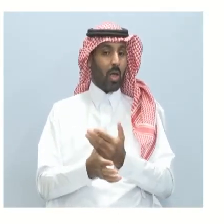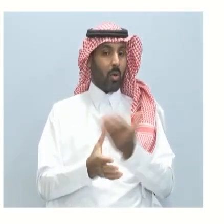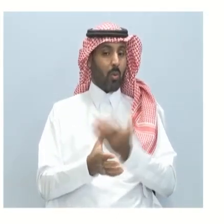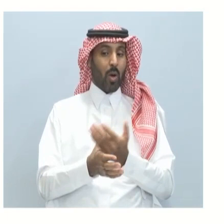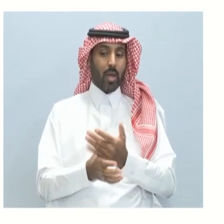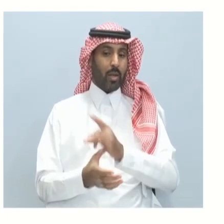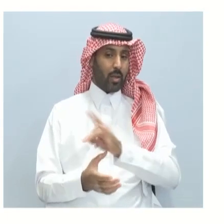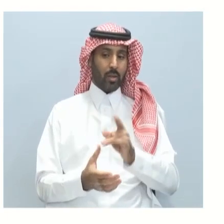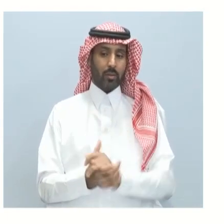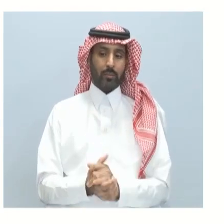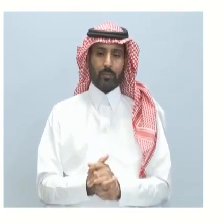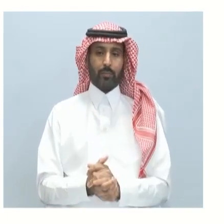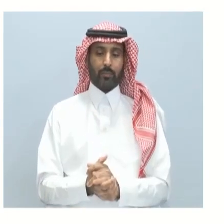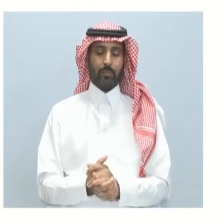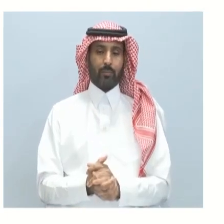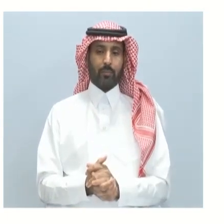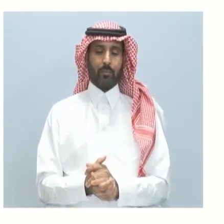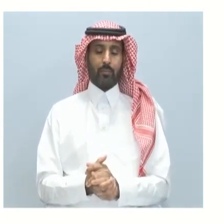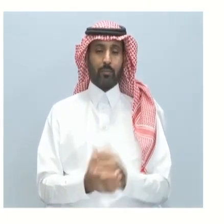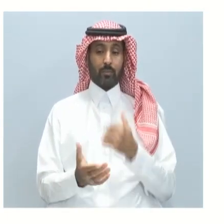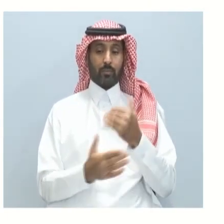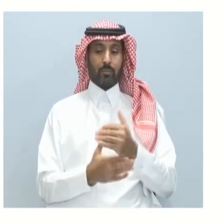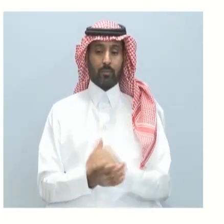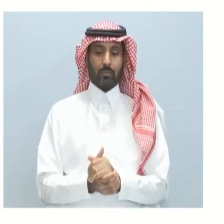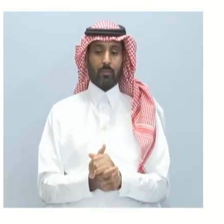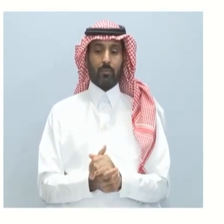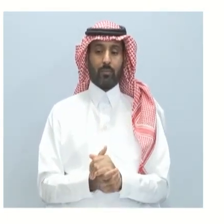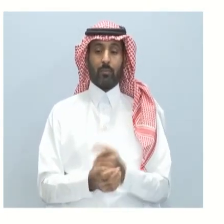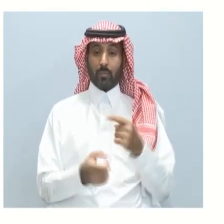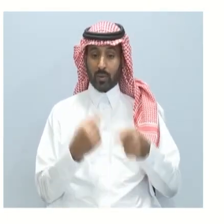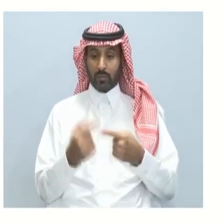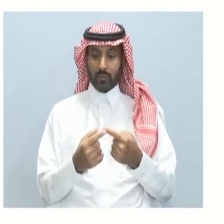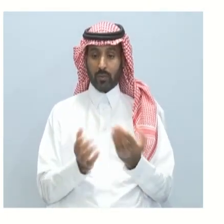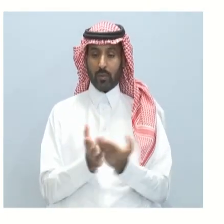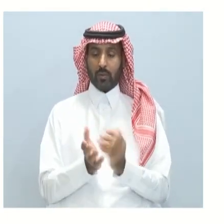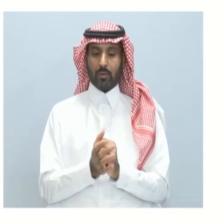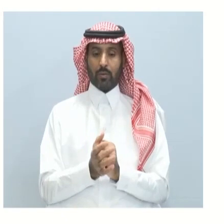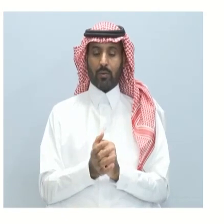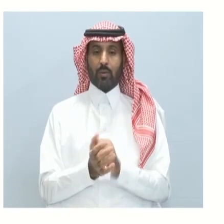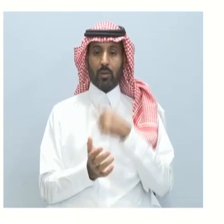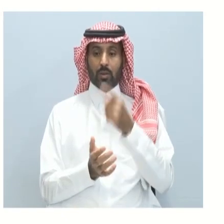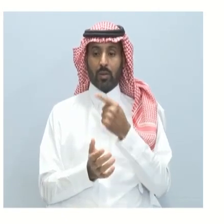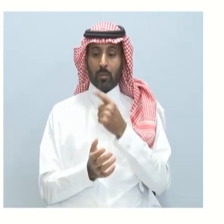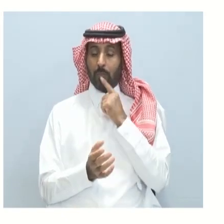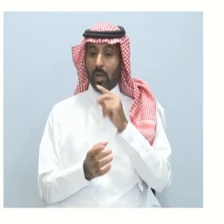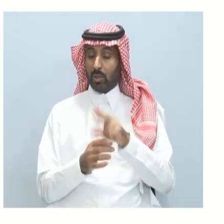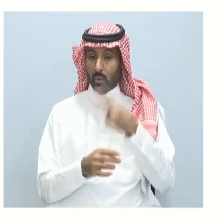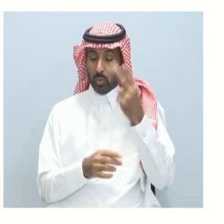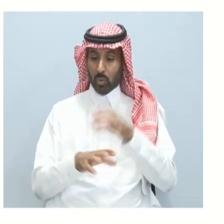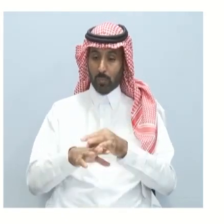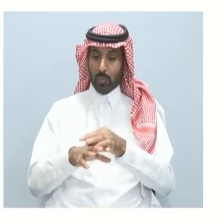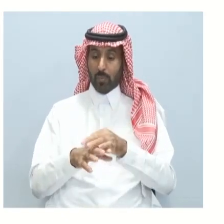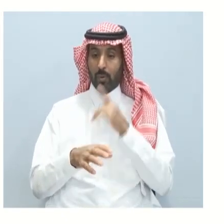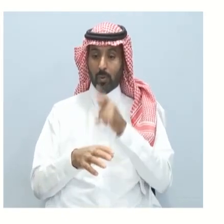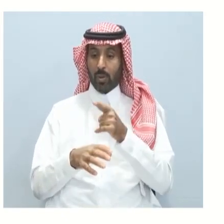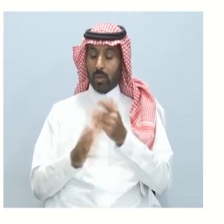not? We also, just to revise here, we talked about two people who were